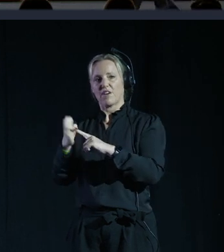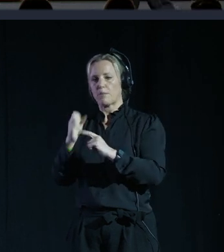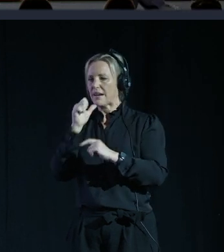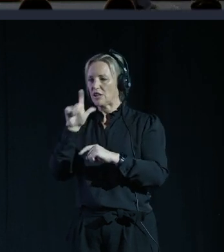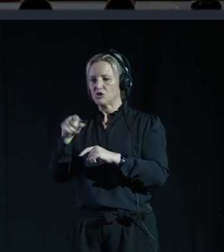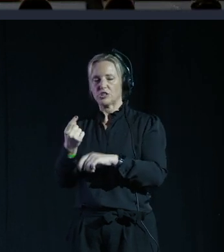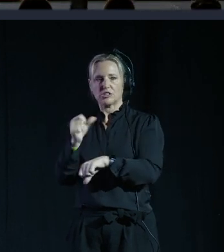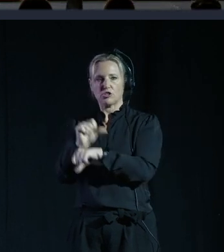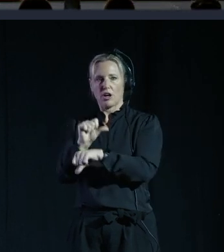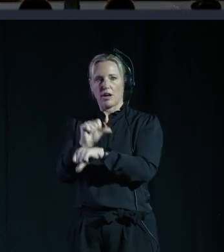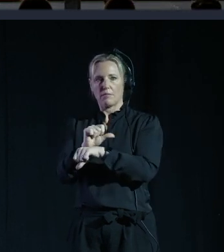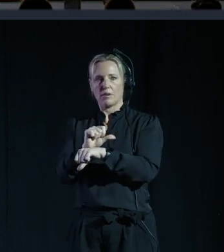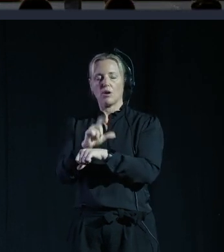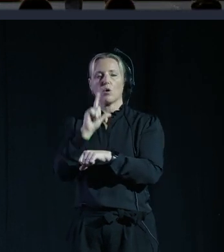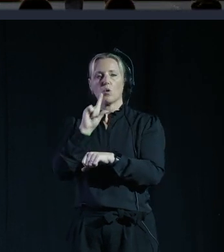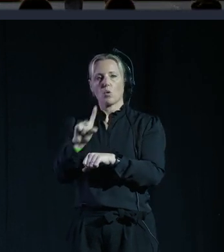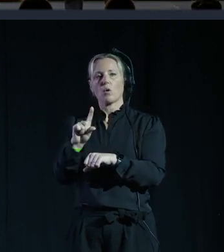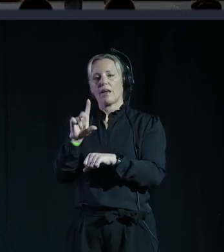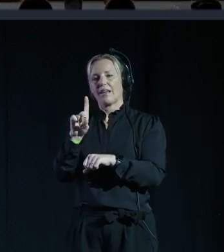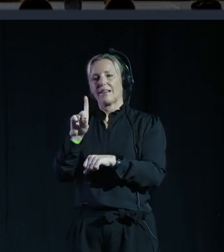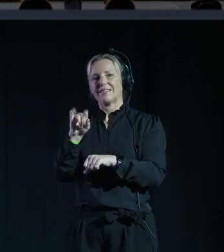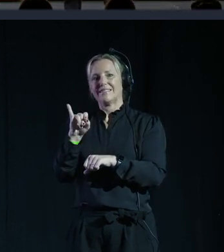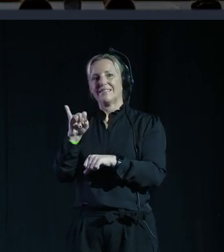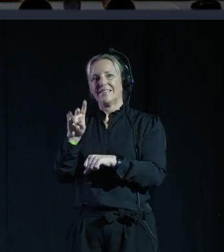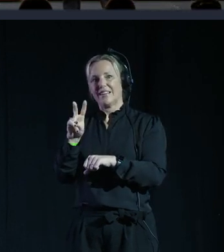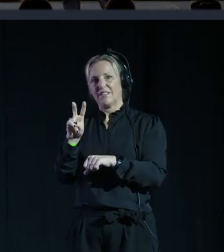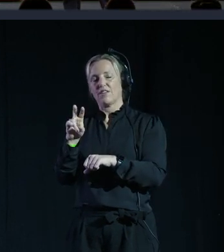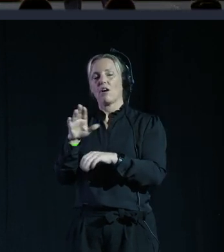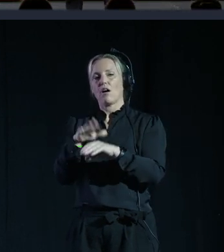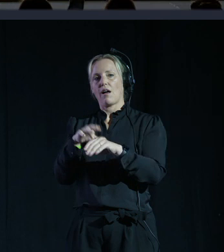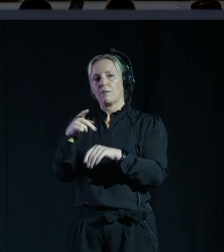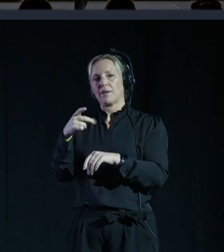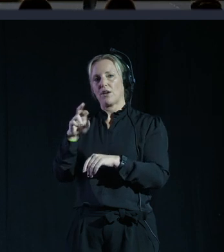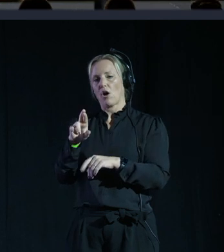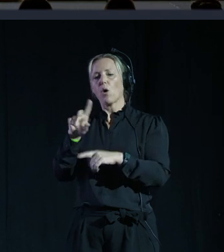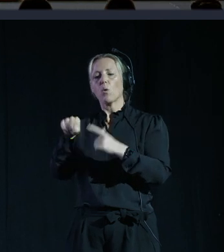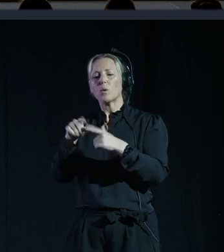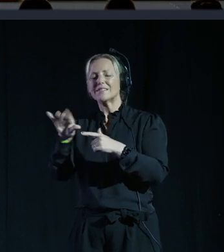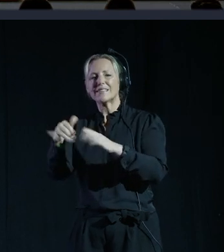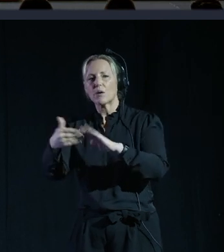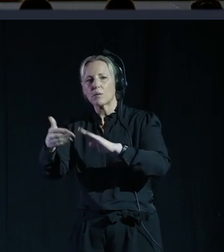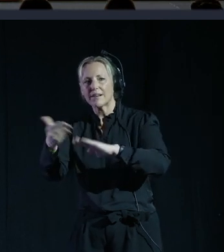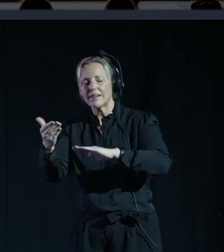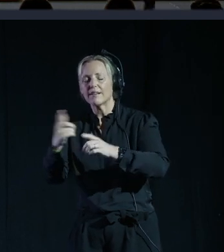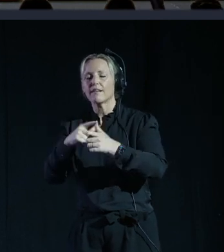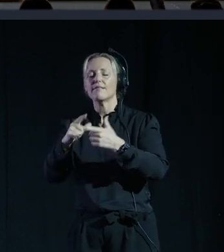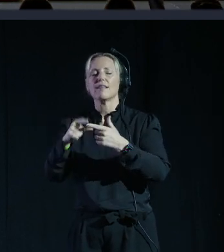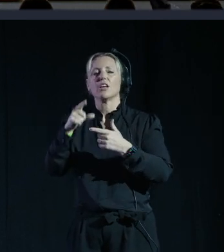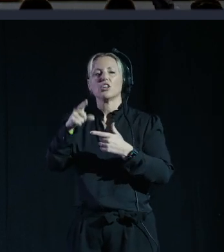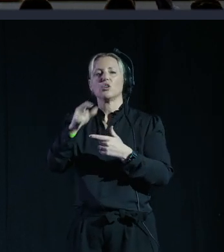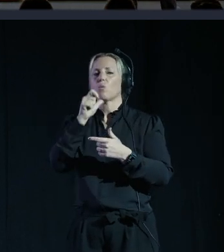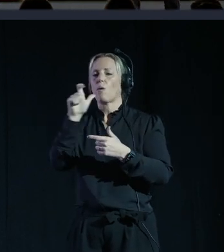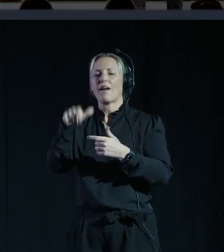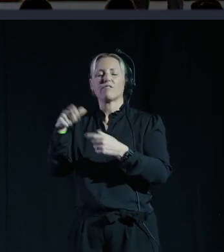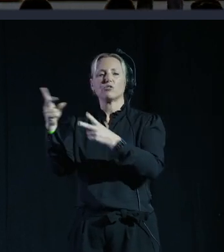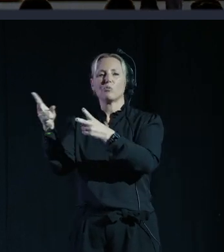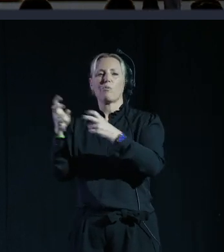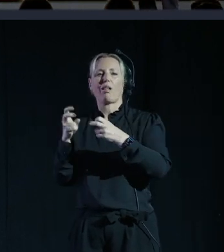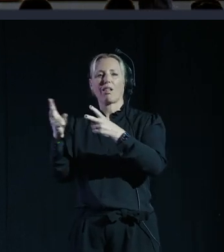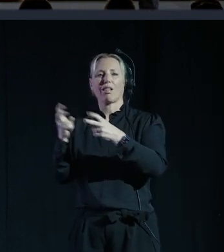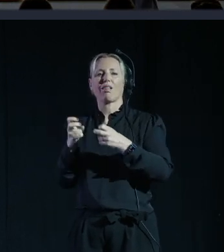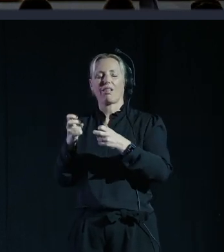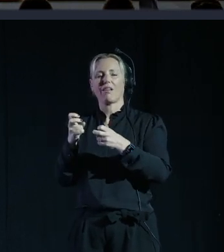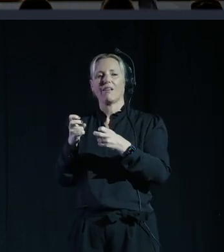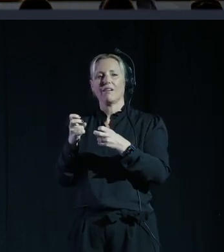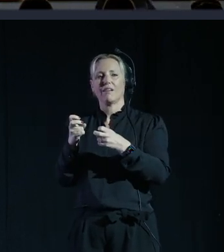do the diffs against a PR when it's running, so that you know that you're not pulling out things that have not